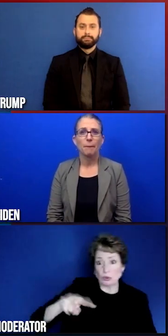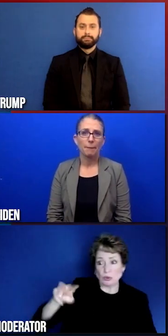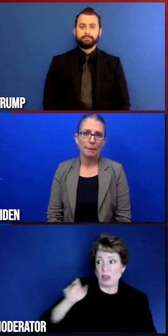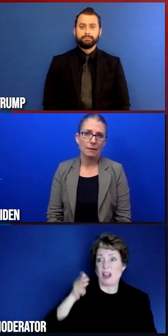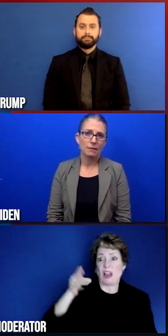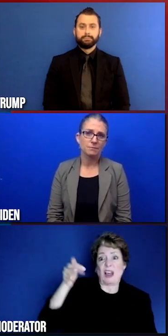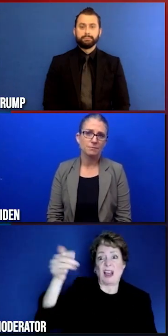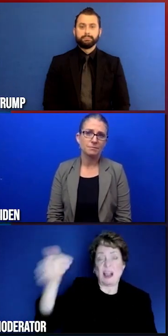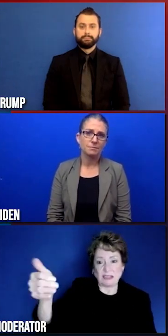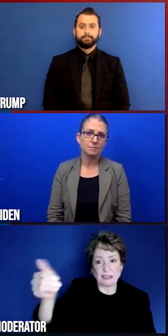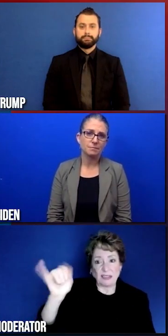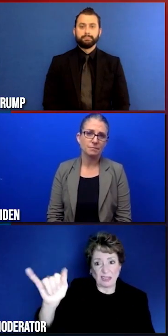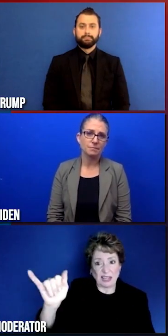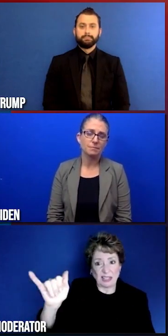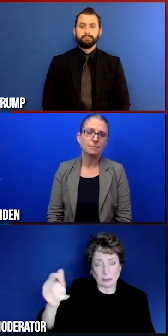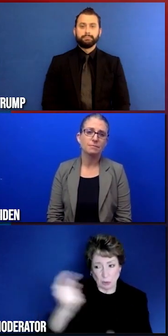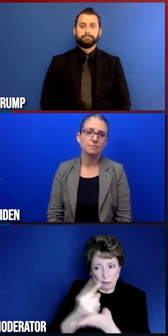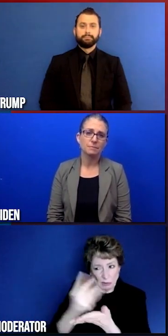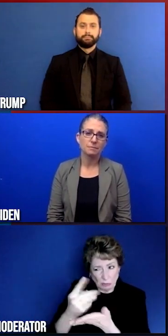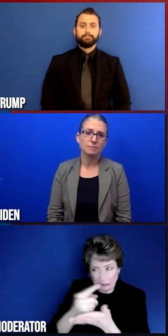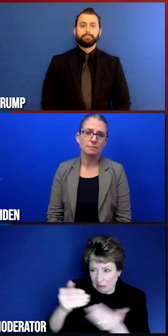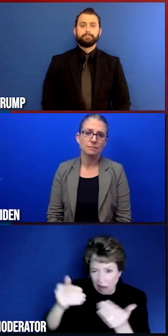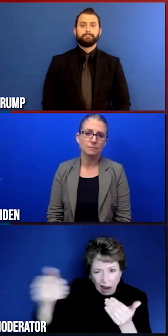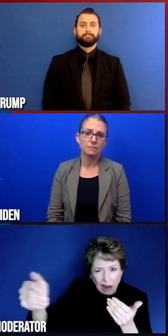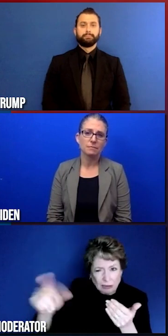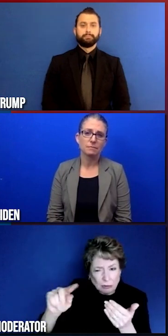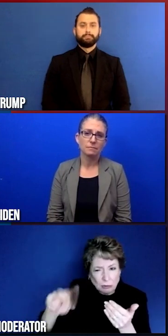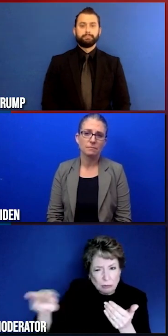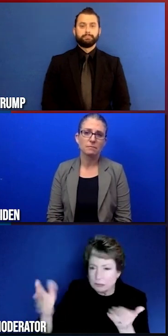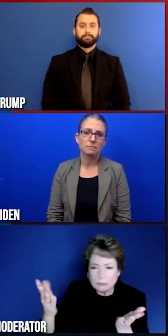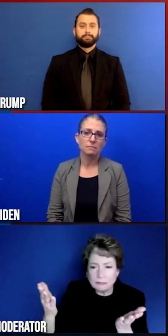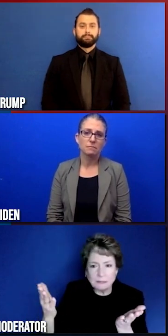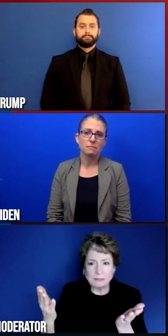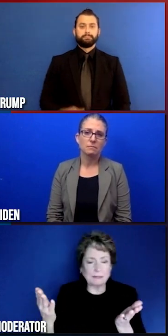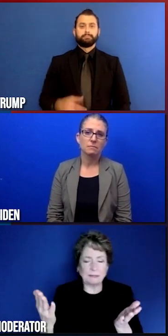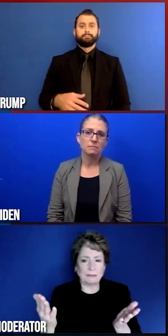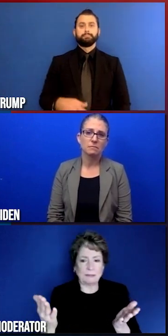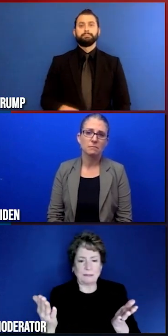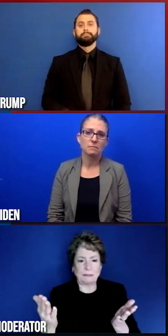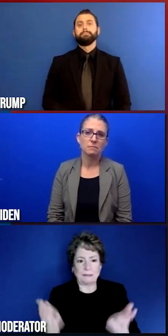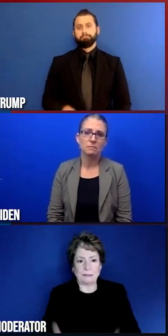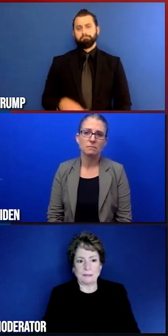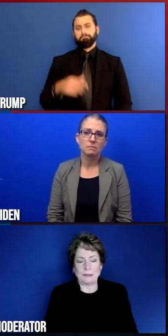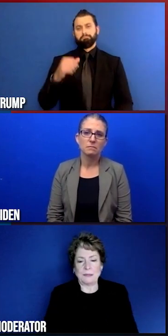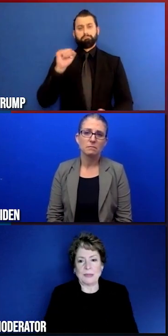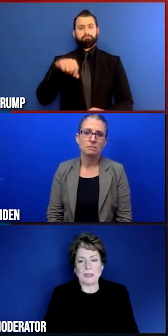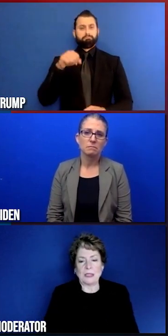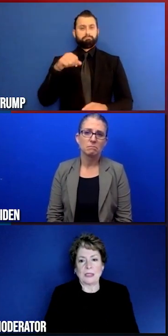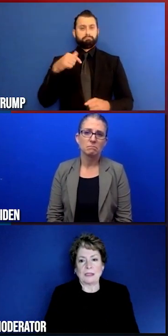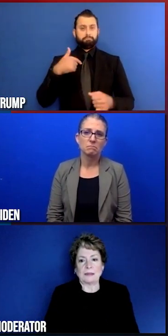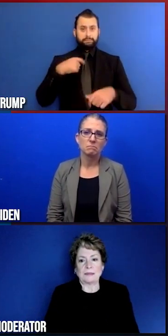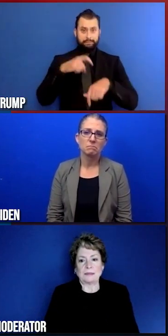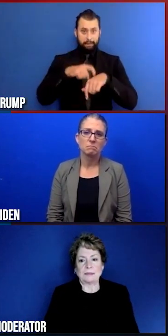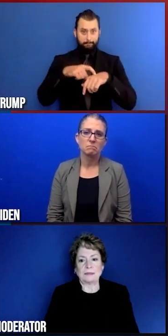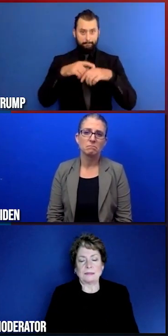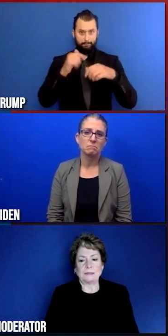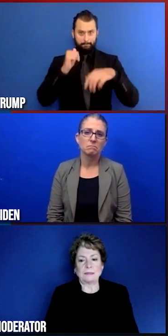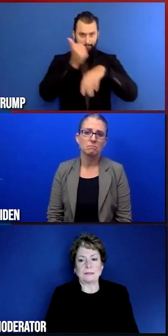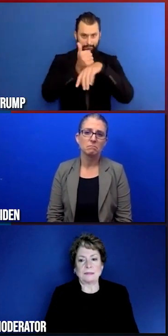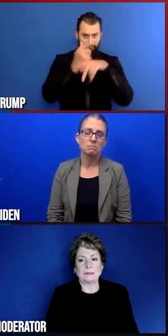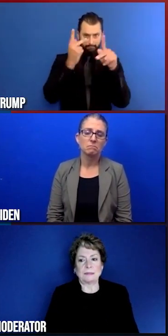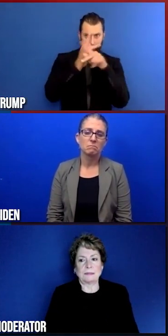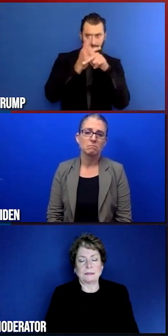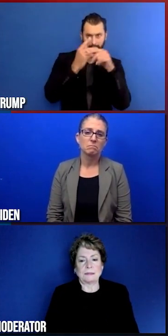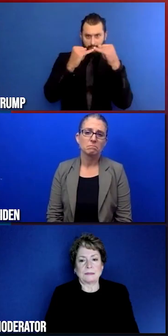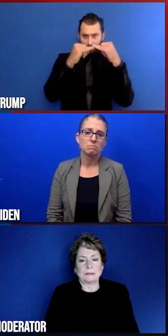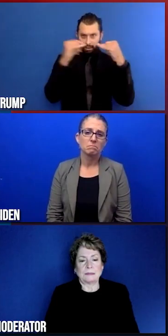that they're counting on the military the way I do, but we have our generals lined up, one in particular that's the head of logistics. And this